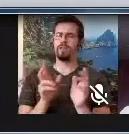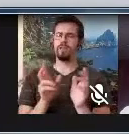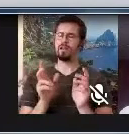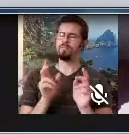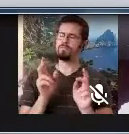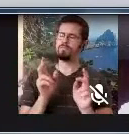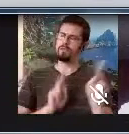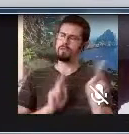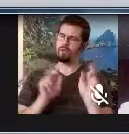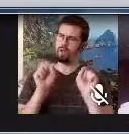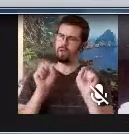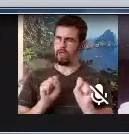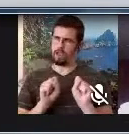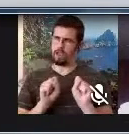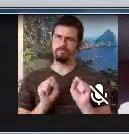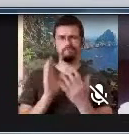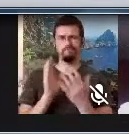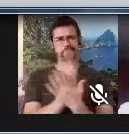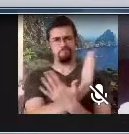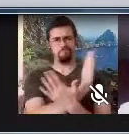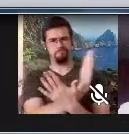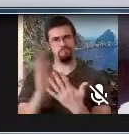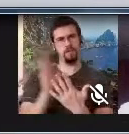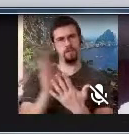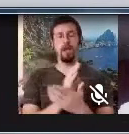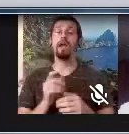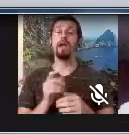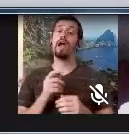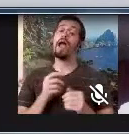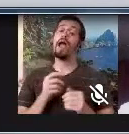It creates a lot of particular challenges in the case of this piece.